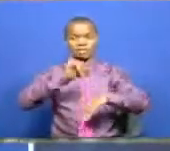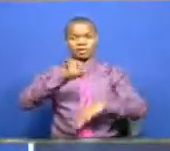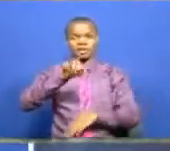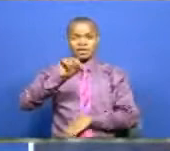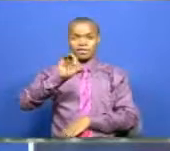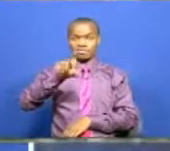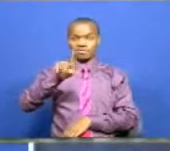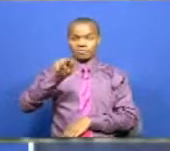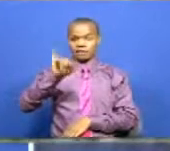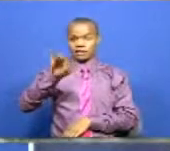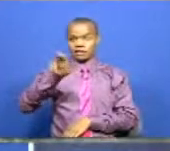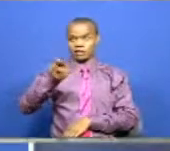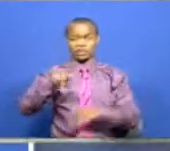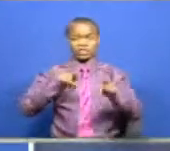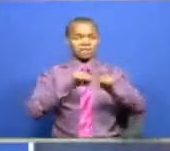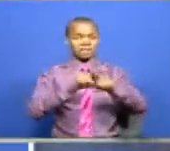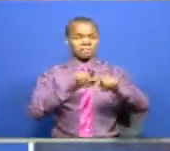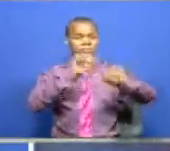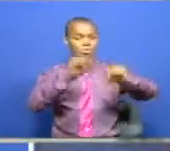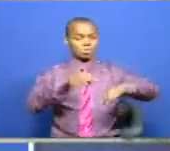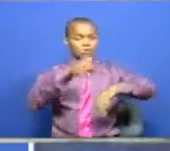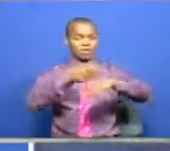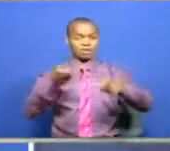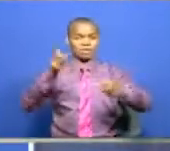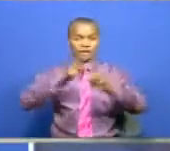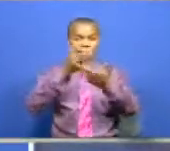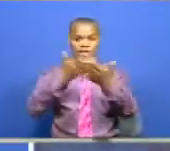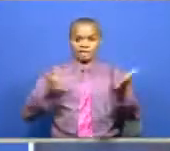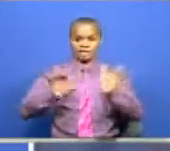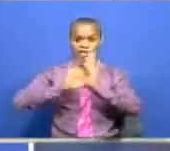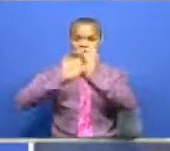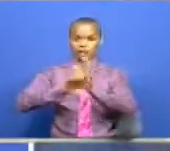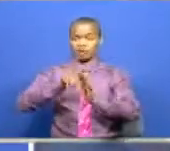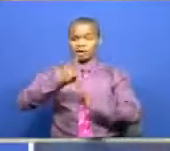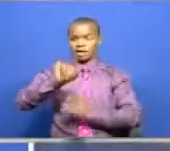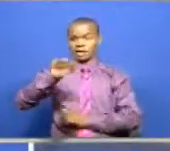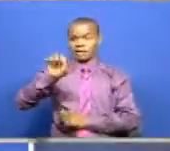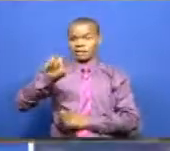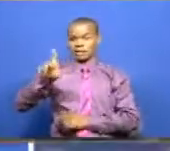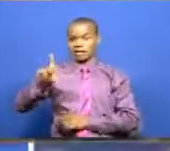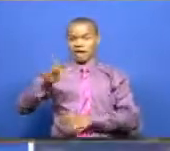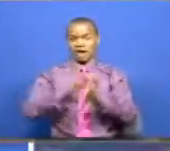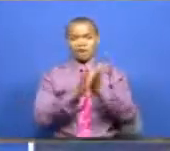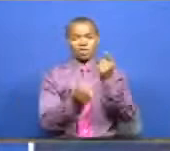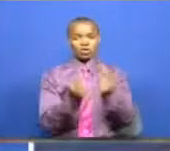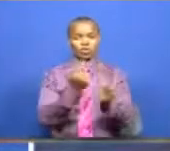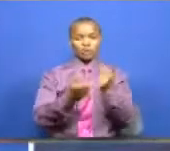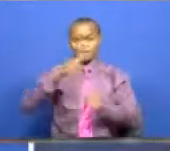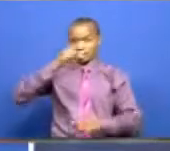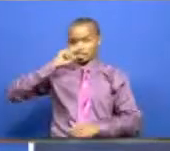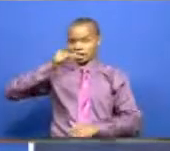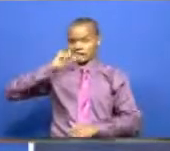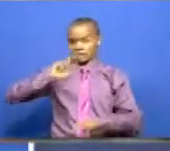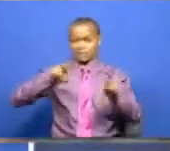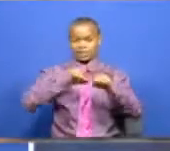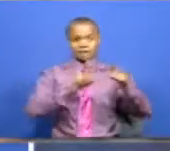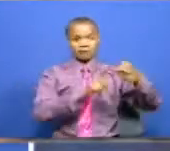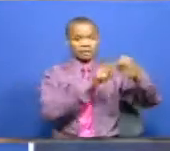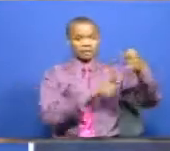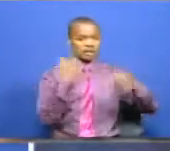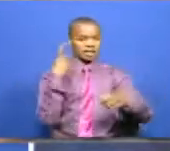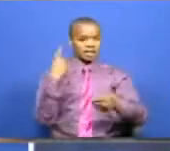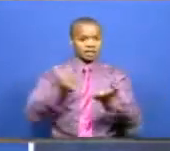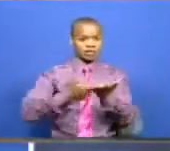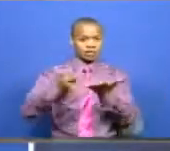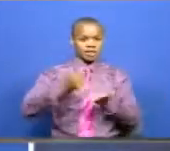is despite notable price decreases for items such as diesel, house rent and cooking gas. Rains experienced in recent weeks have